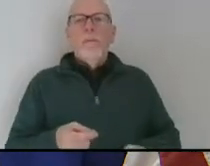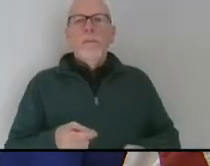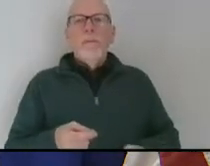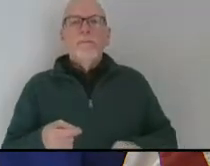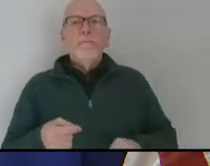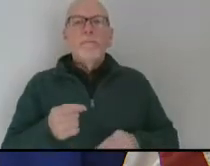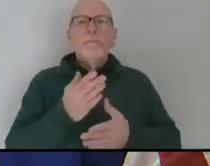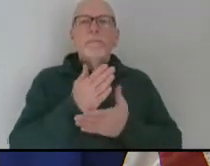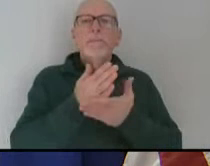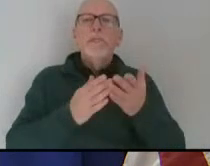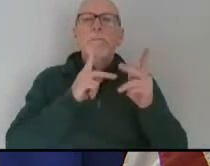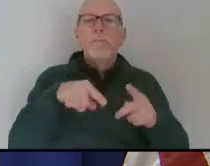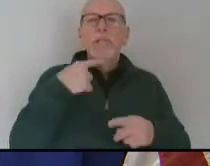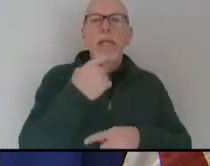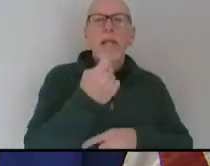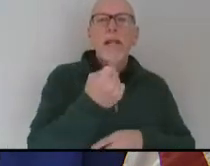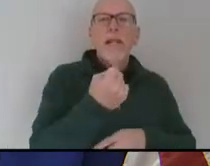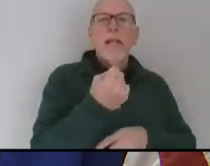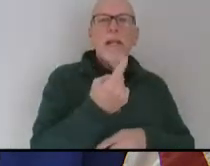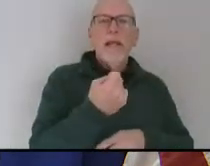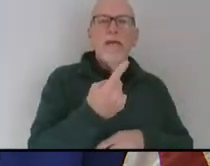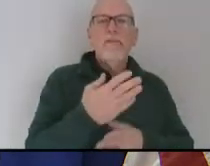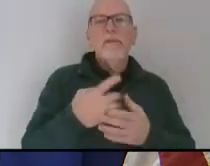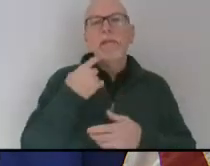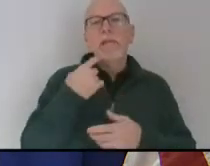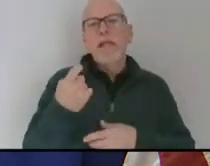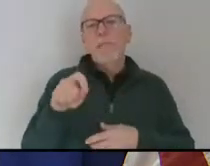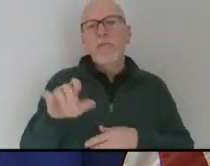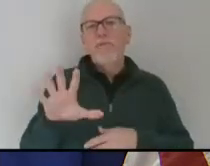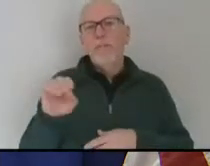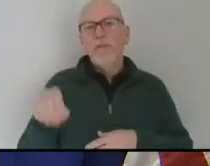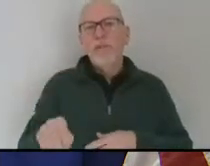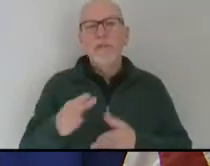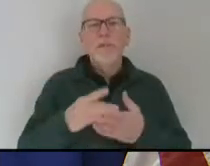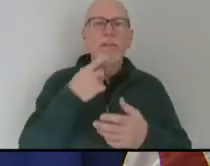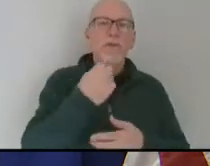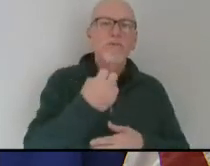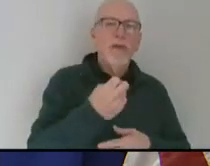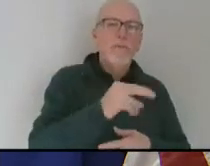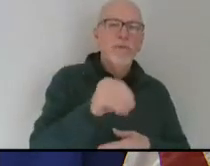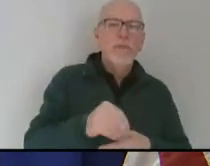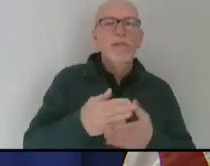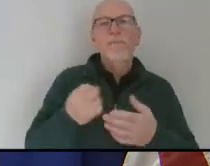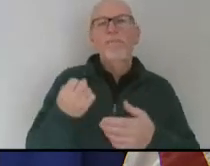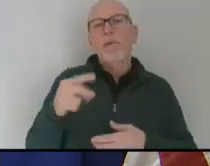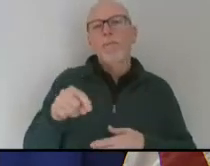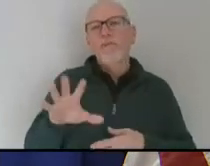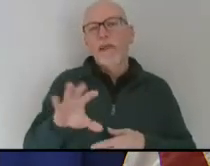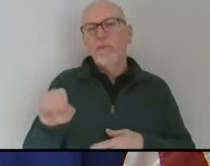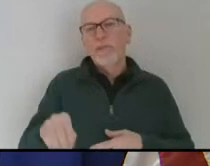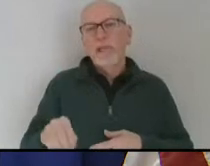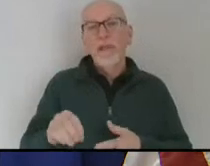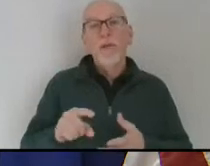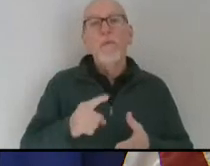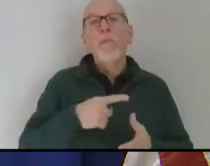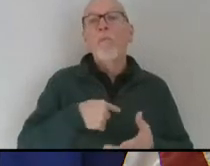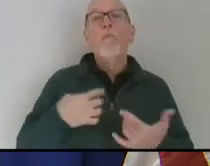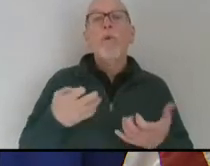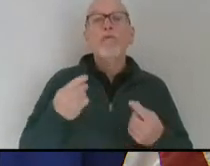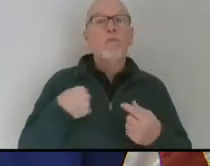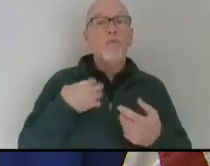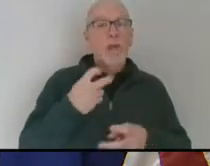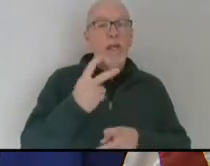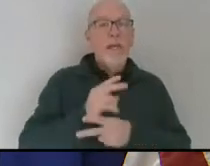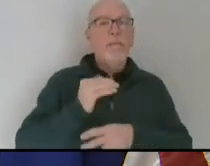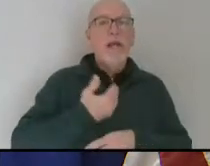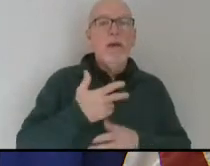Some would say 11, some would say 11.5%, some would say closer to 12, some would say 12.5%. What we want to do is, yes, maintain our AAA